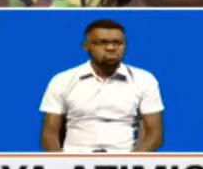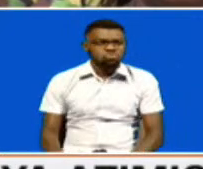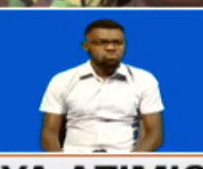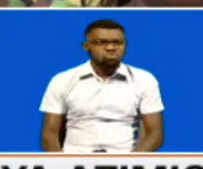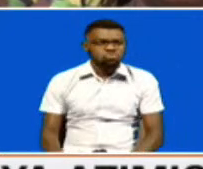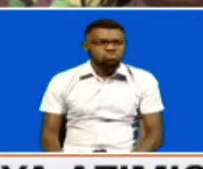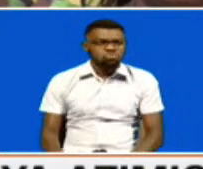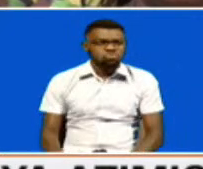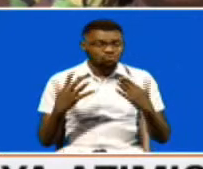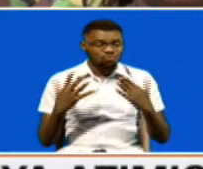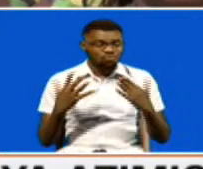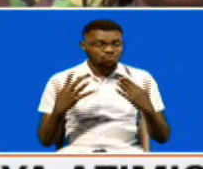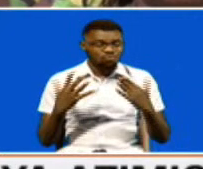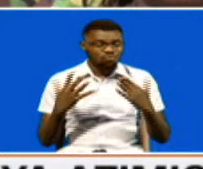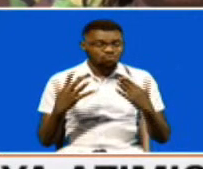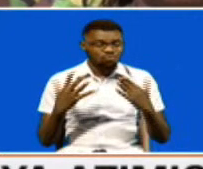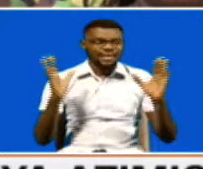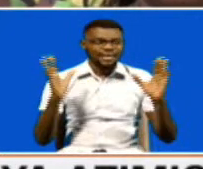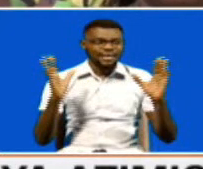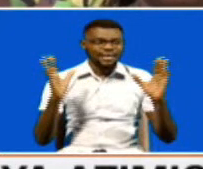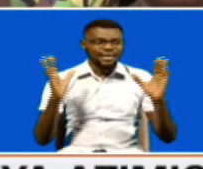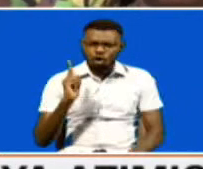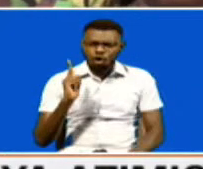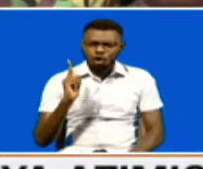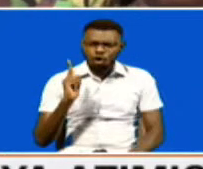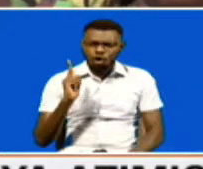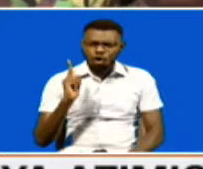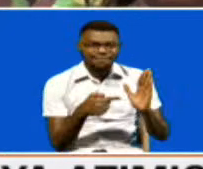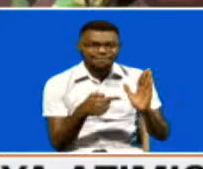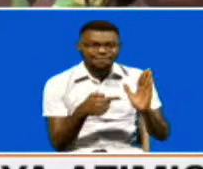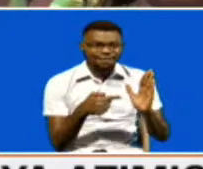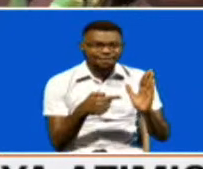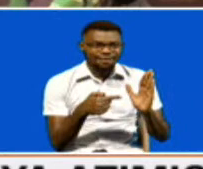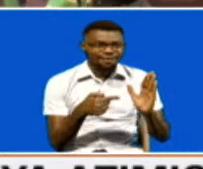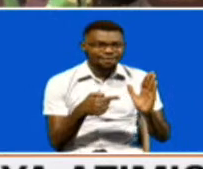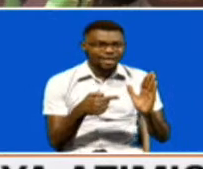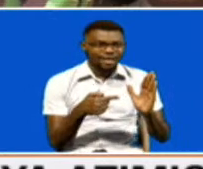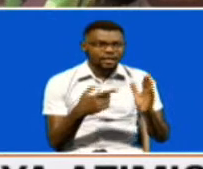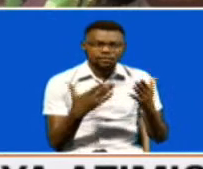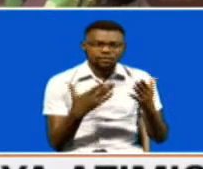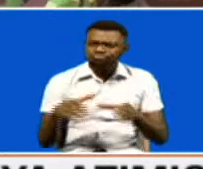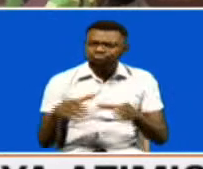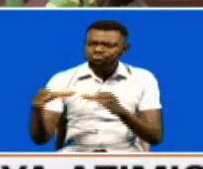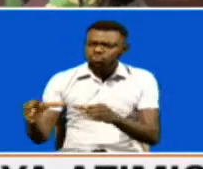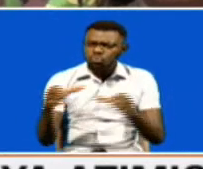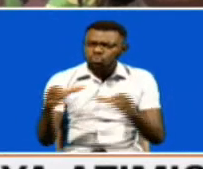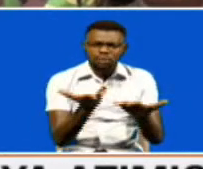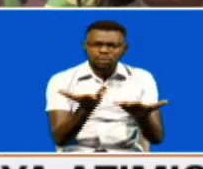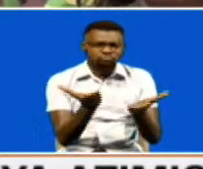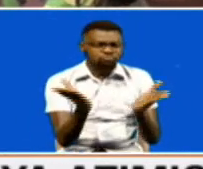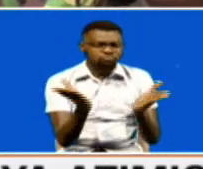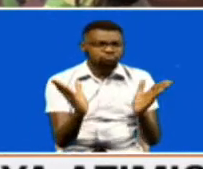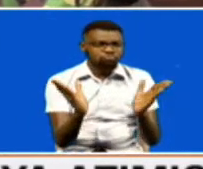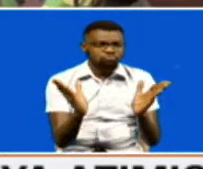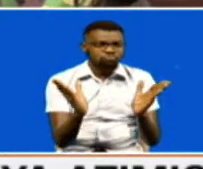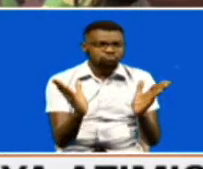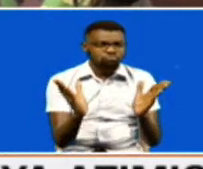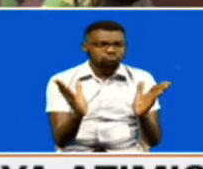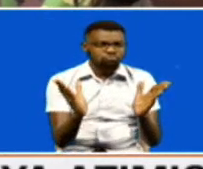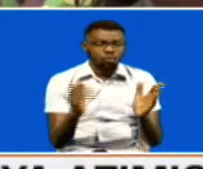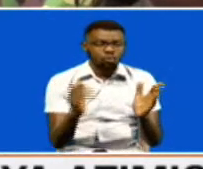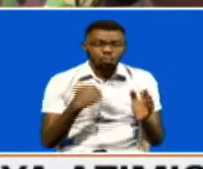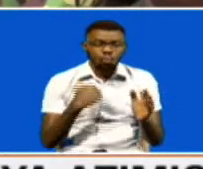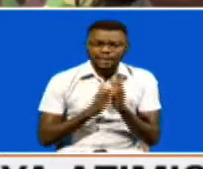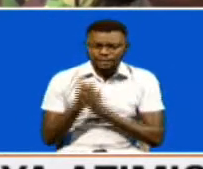it is very clear within the law what is supposed of any other person of goodwill to this country, of